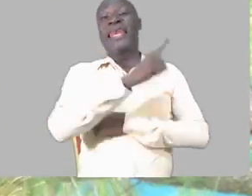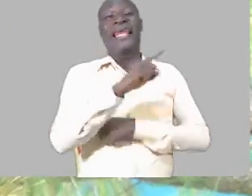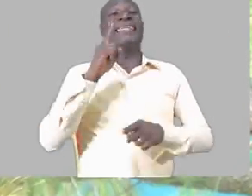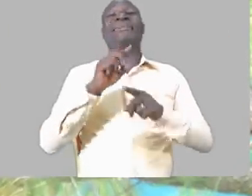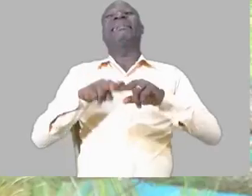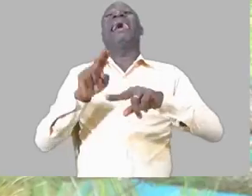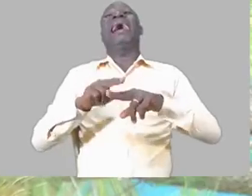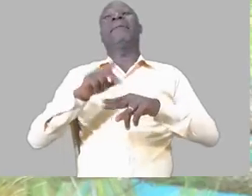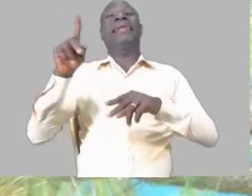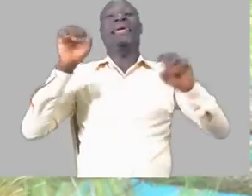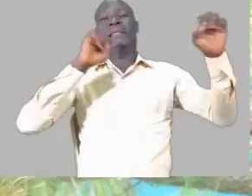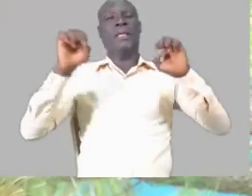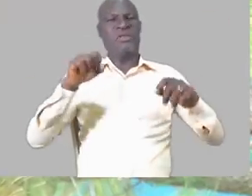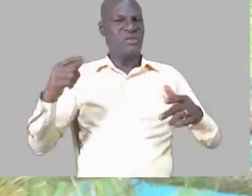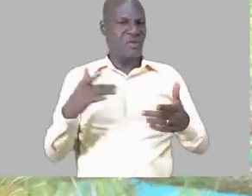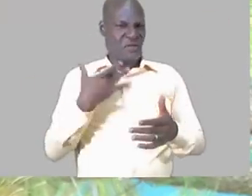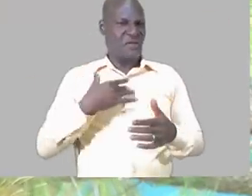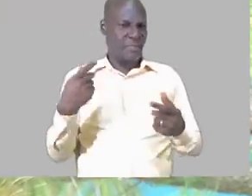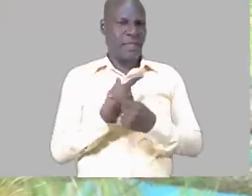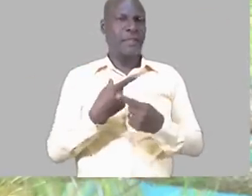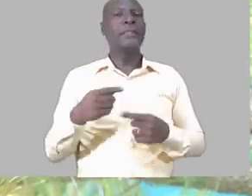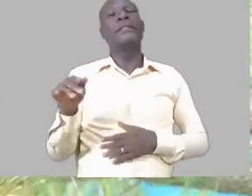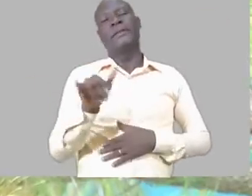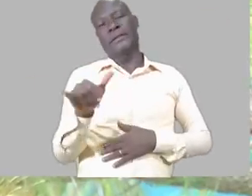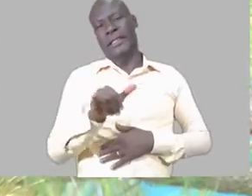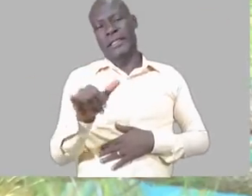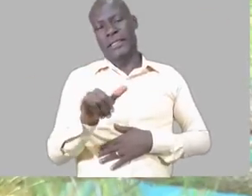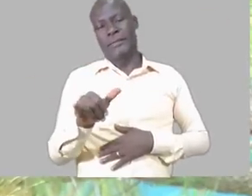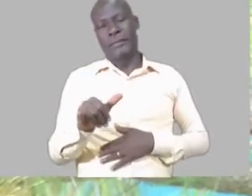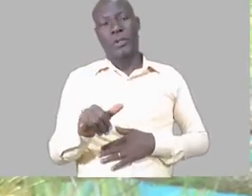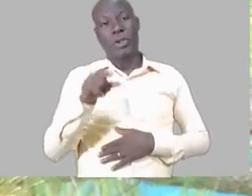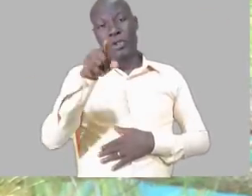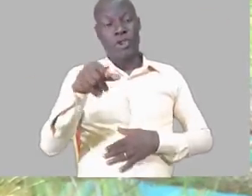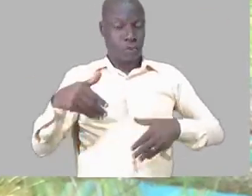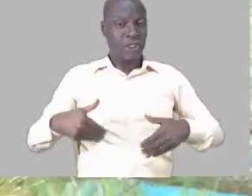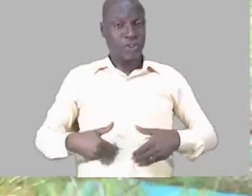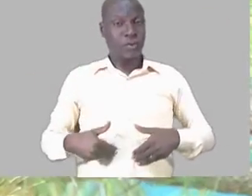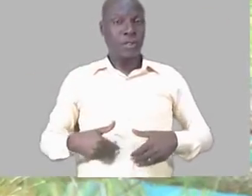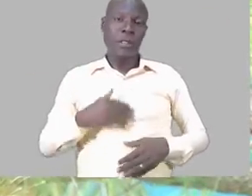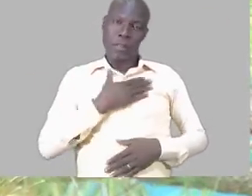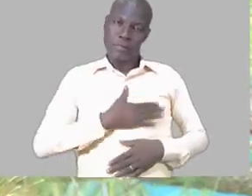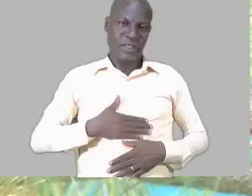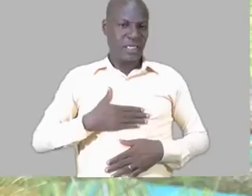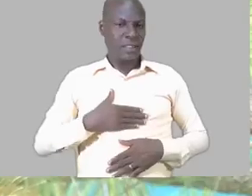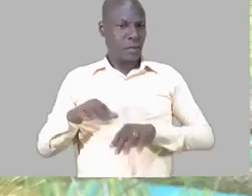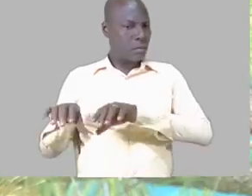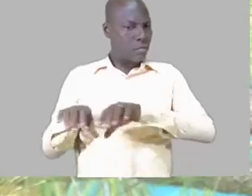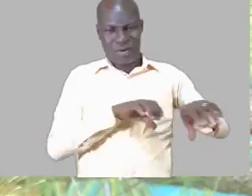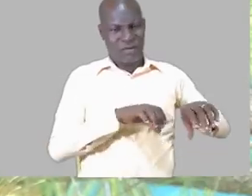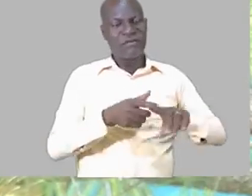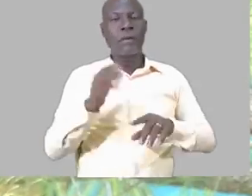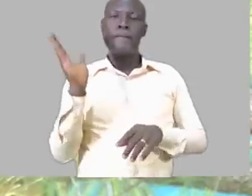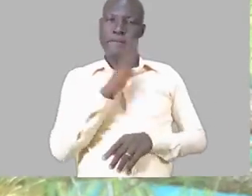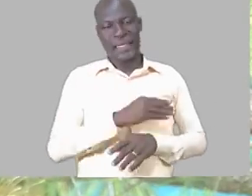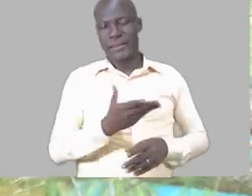wo enti enye mabonia ekosu ewo wiase no wo ya brantye wo ya baba awa twon ho fri ho